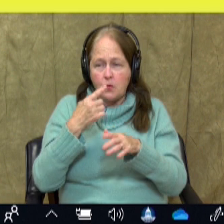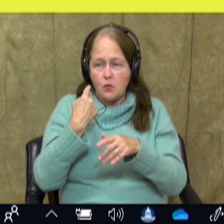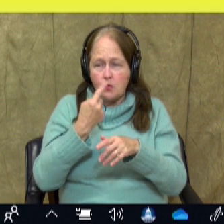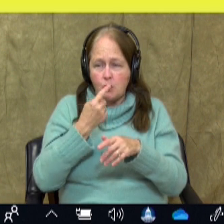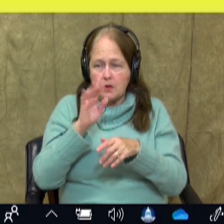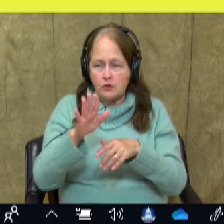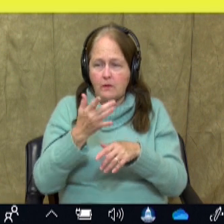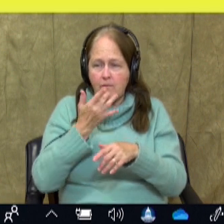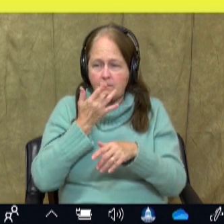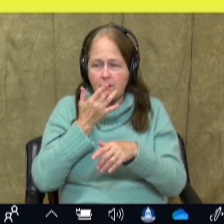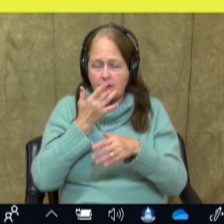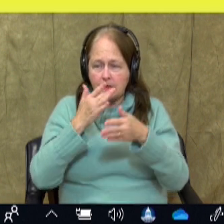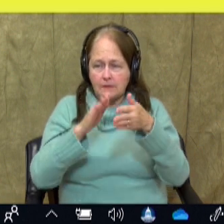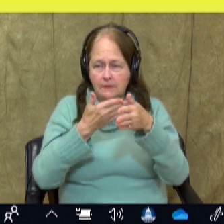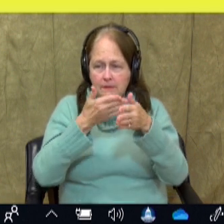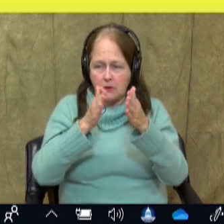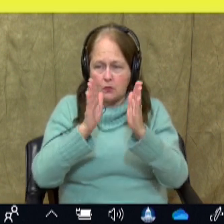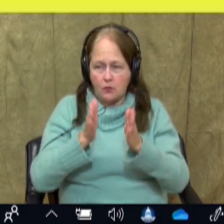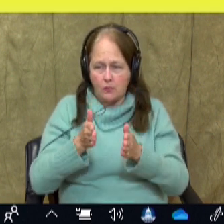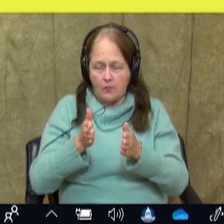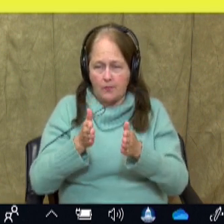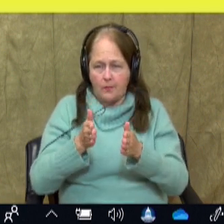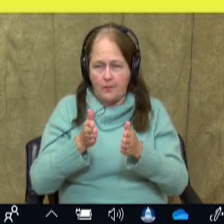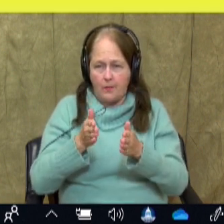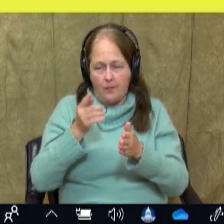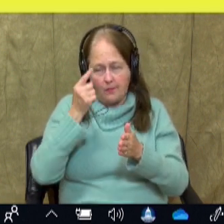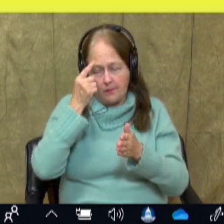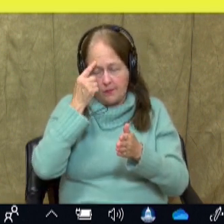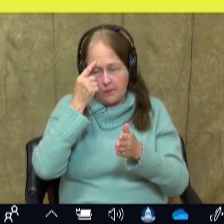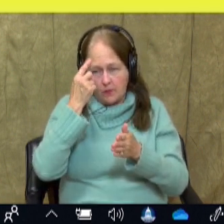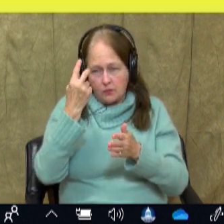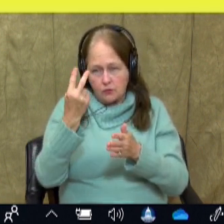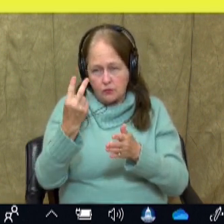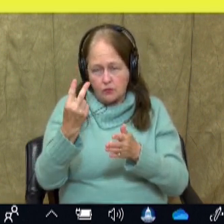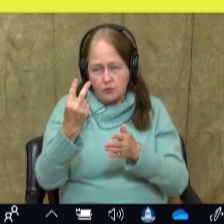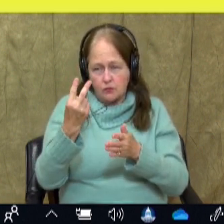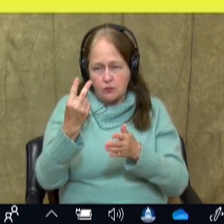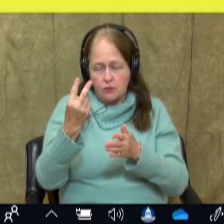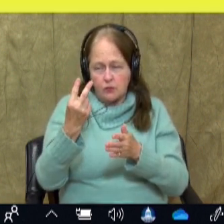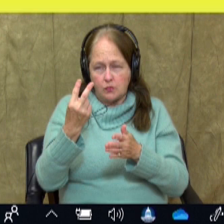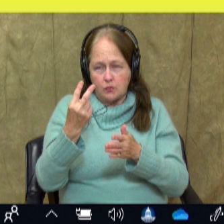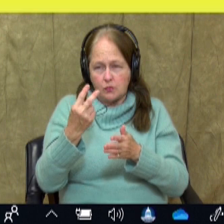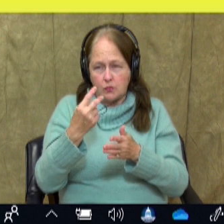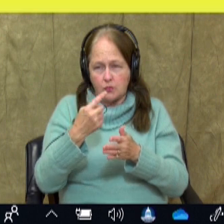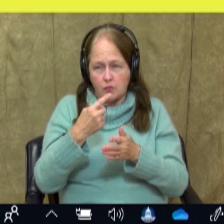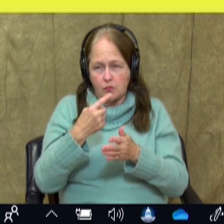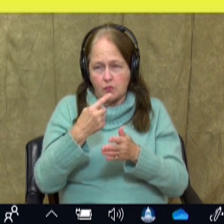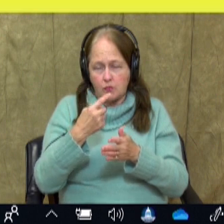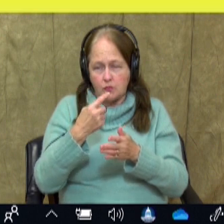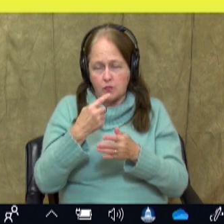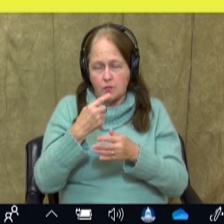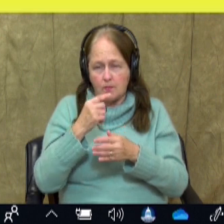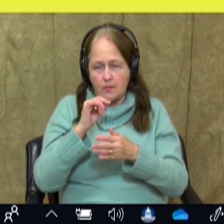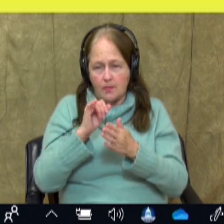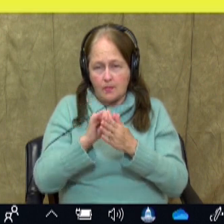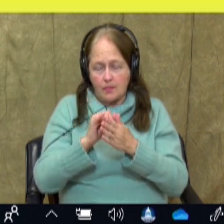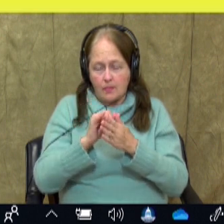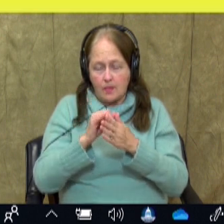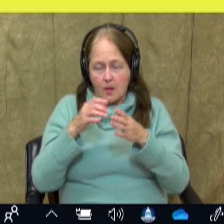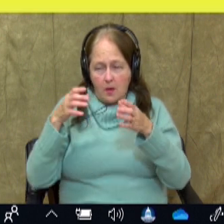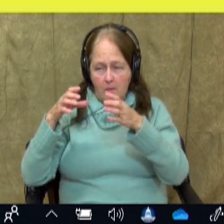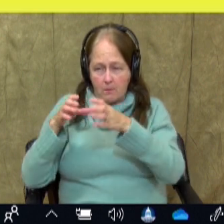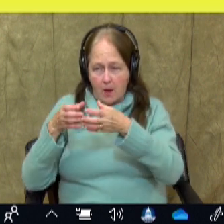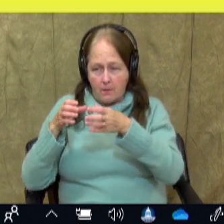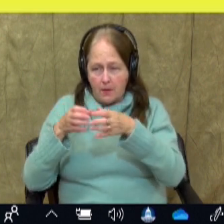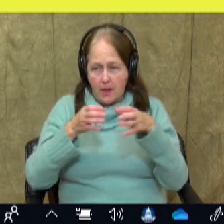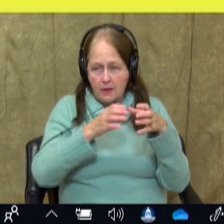your favorite singer? Let's think about the two questions. Is there a population that